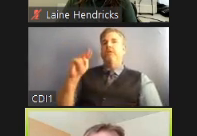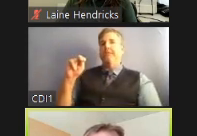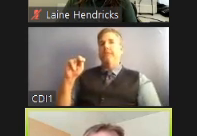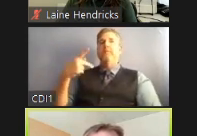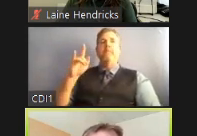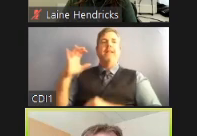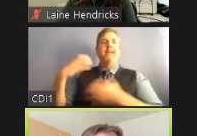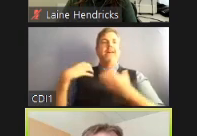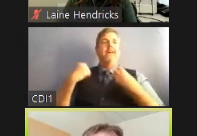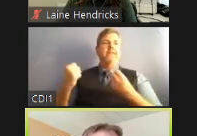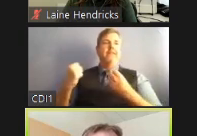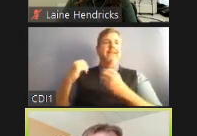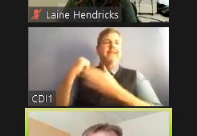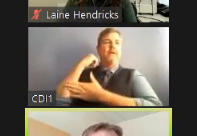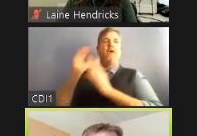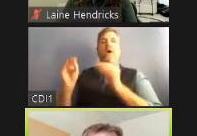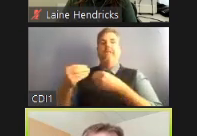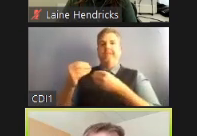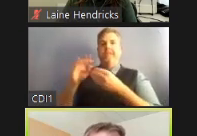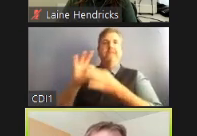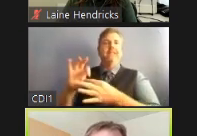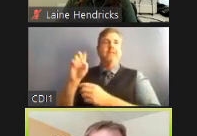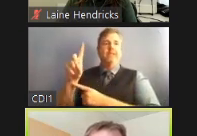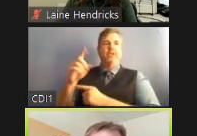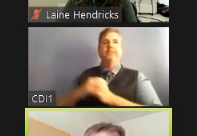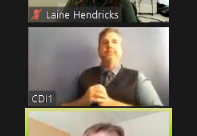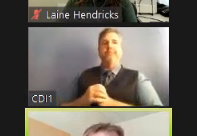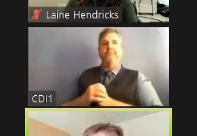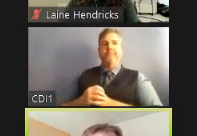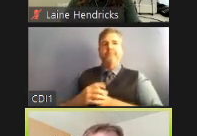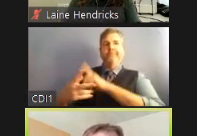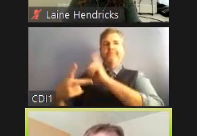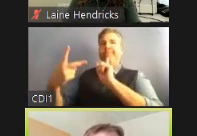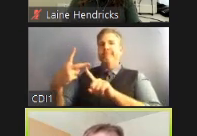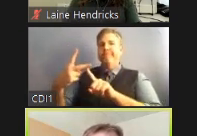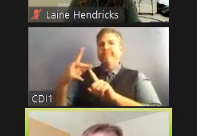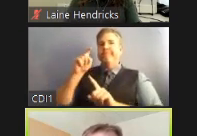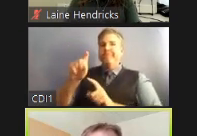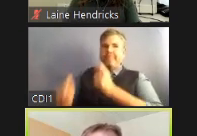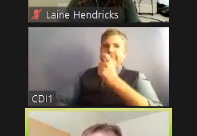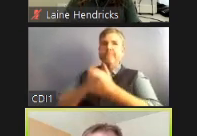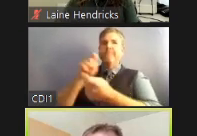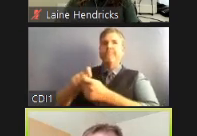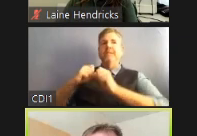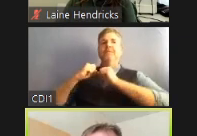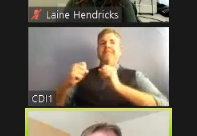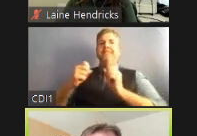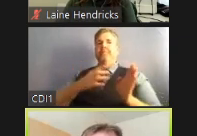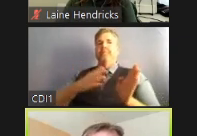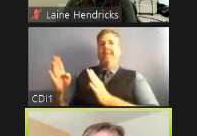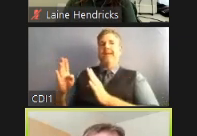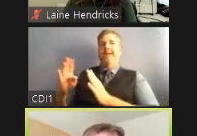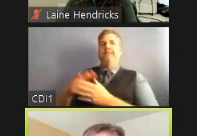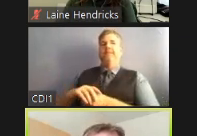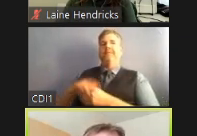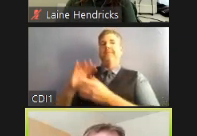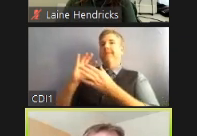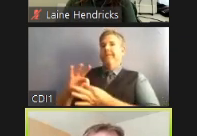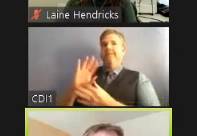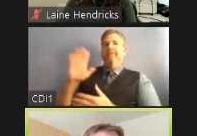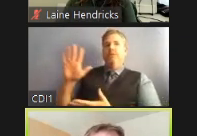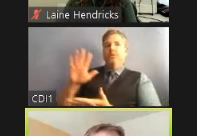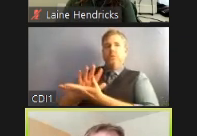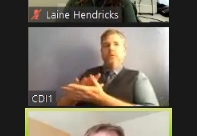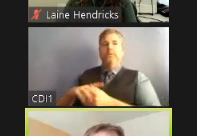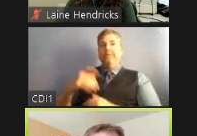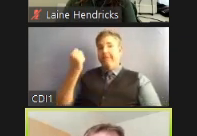school site specific protection plan. According with, Marin recovers, all businesses and all agencies and